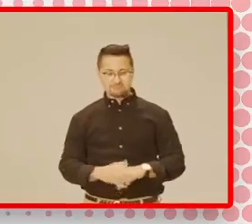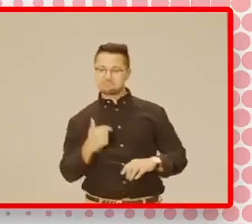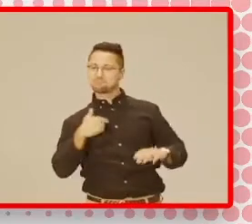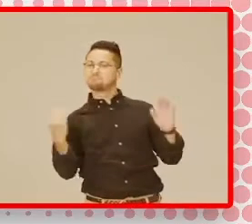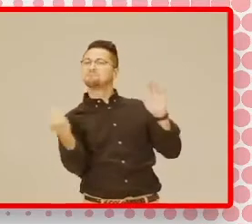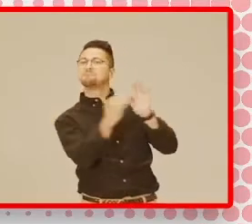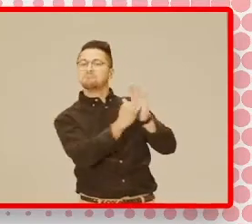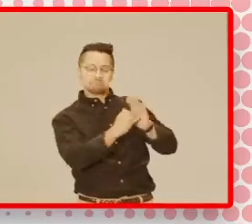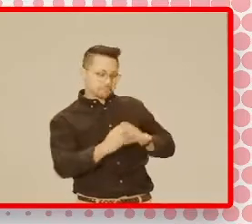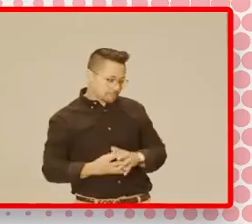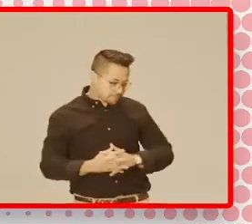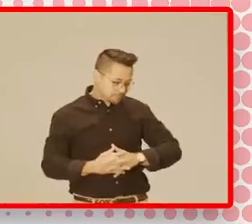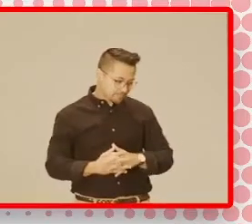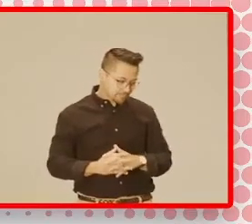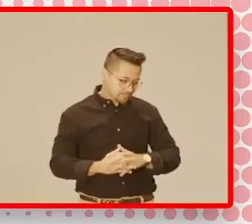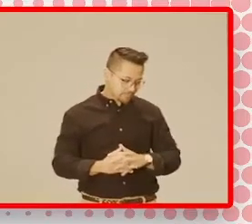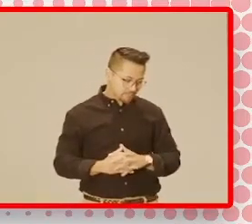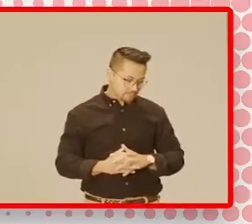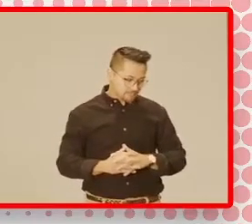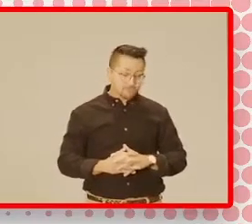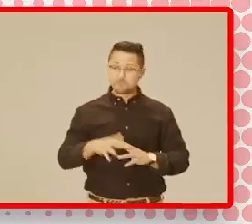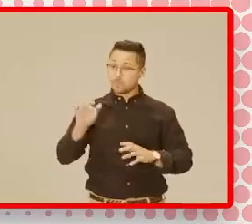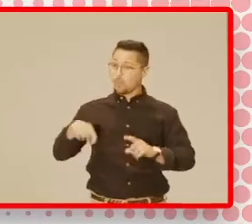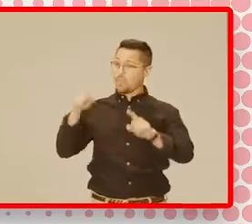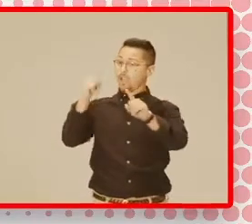So, what's an Ironman?